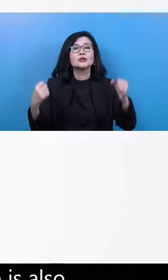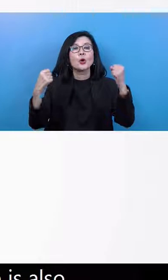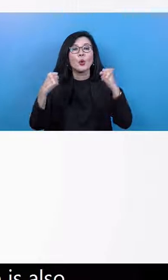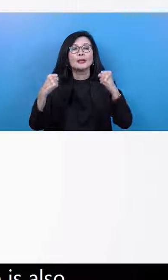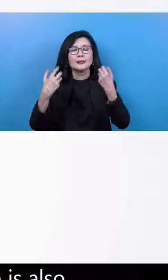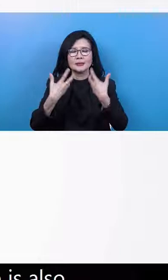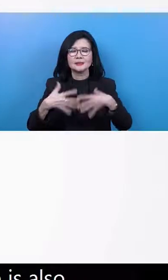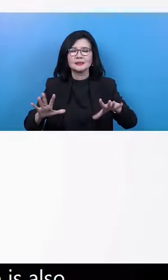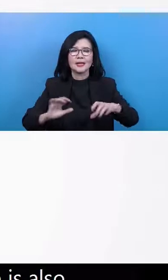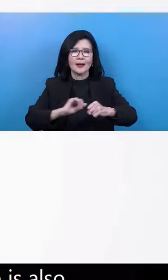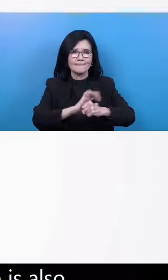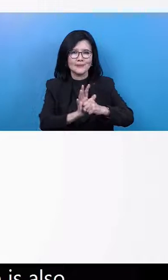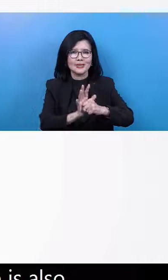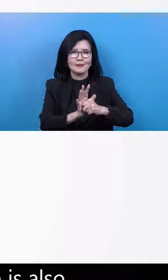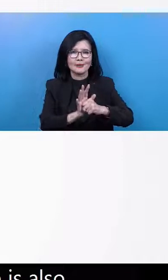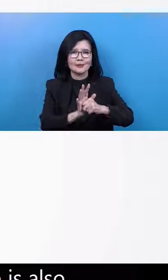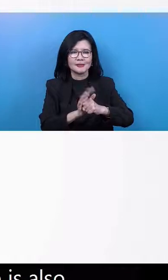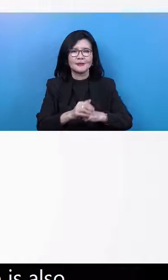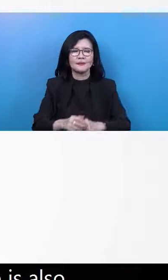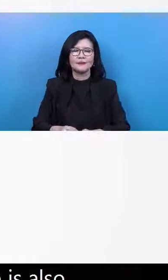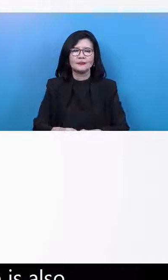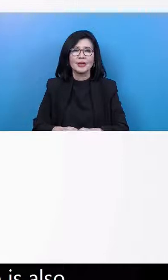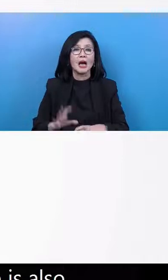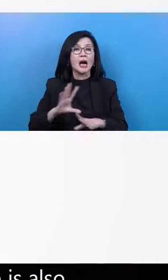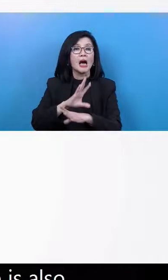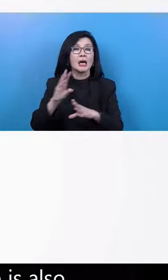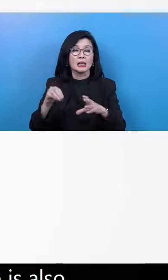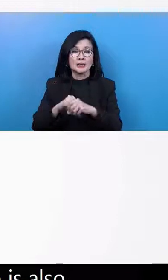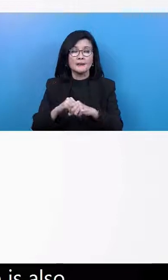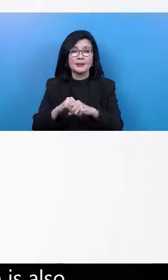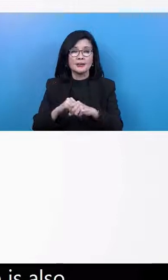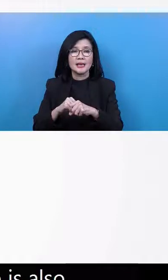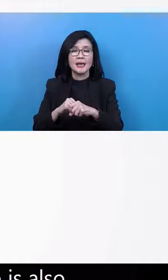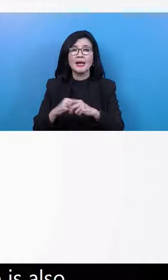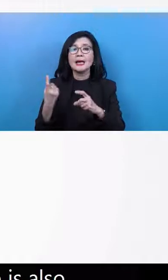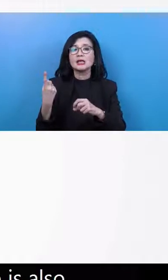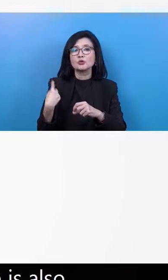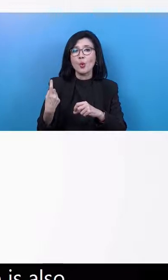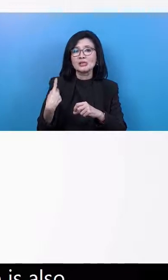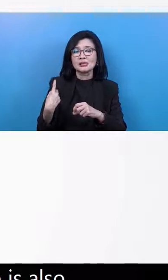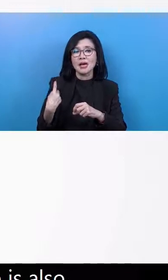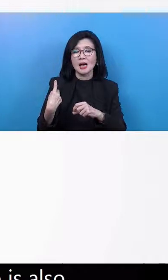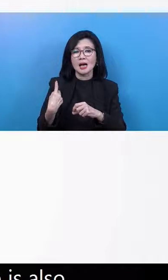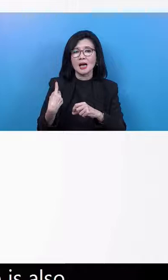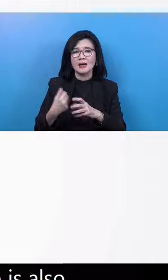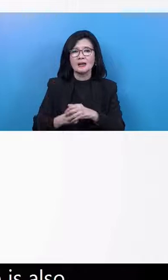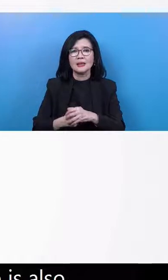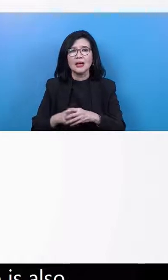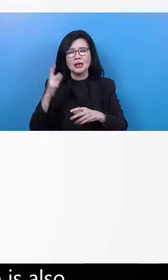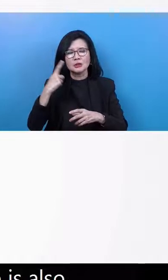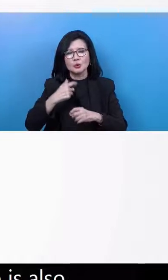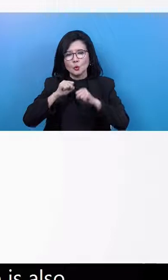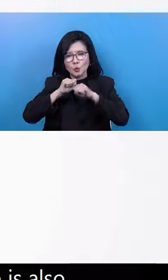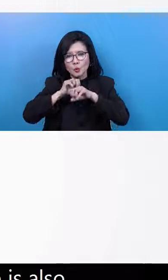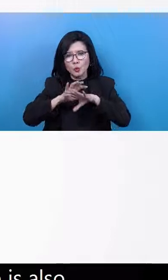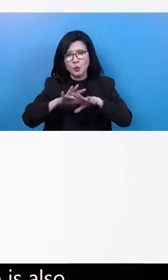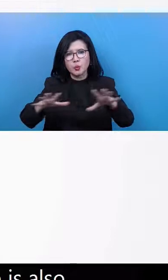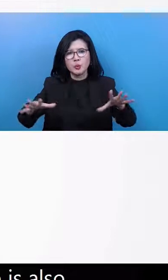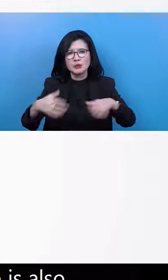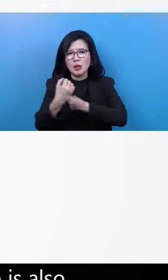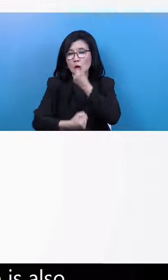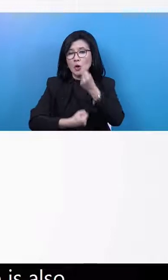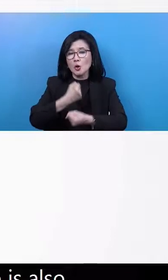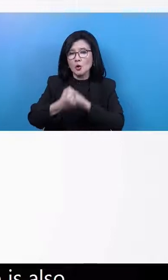architecture. Private sector engagement is also crucial for us to expand the regional recovery effort to be more holistic, inclusive,